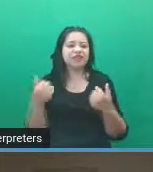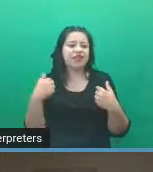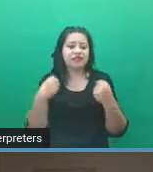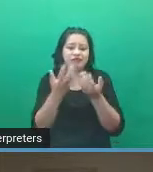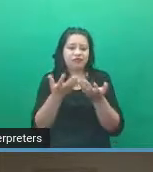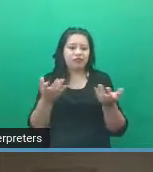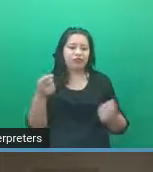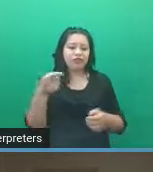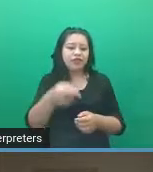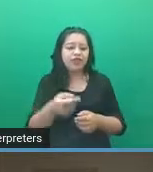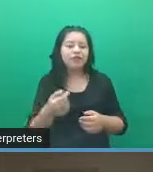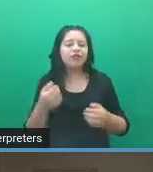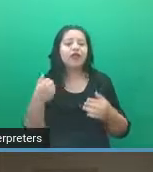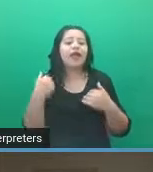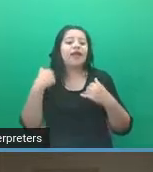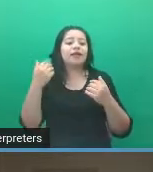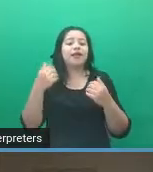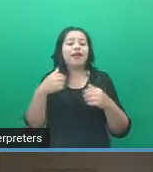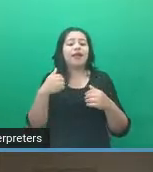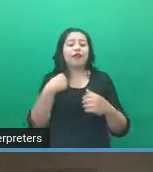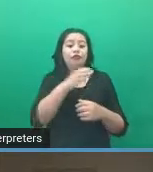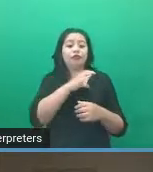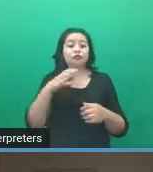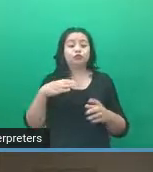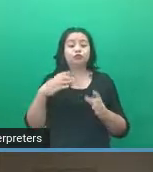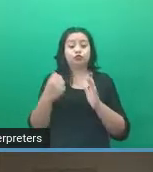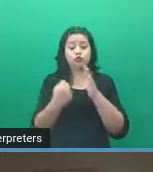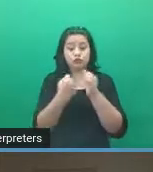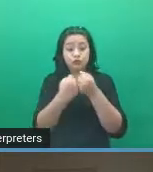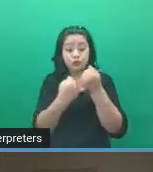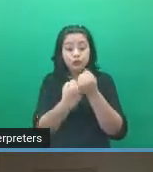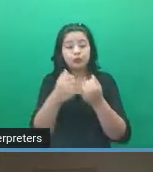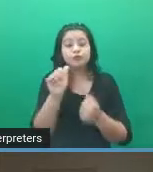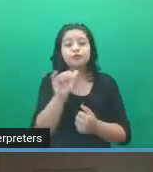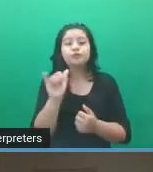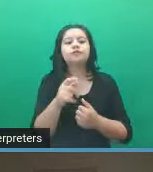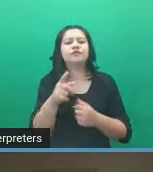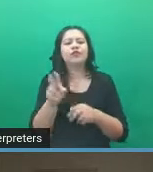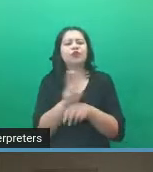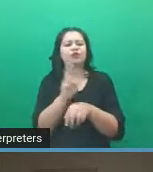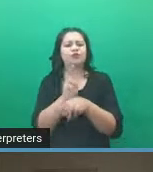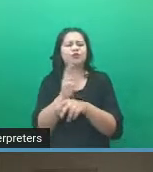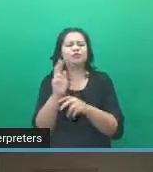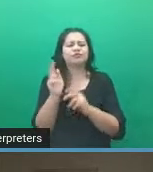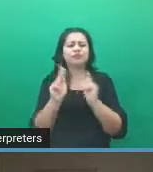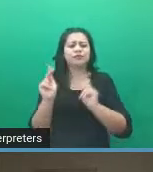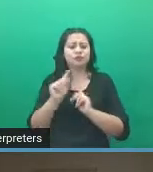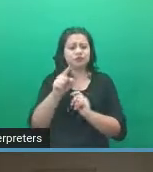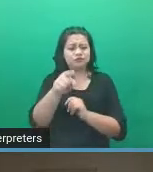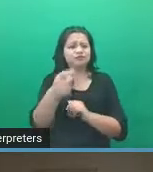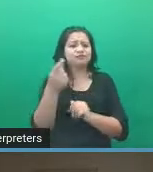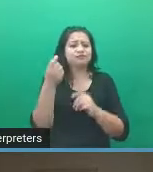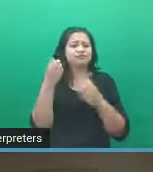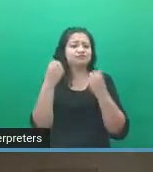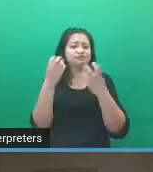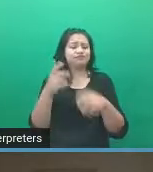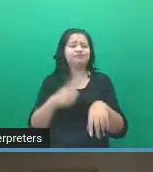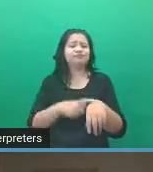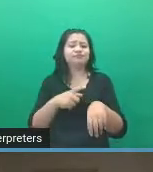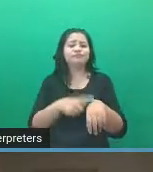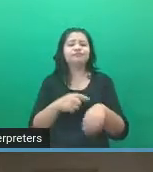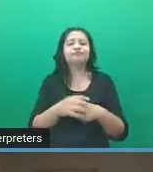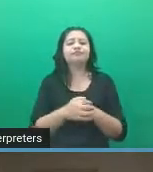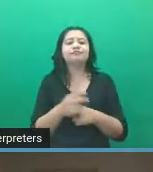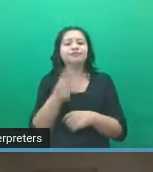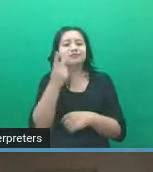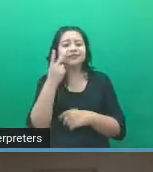support. And alternatively, I've seen and used Poll Everywhere in some live stream events. So you see there's a couple different